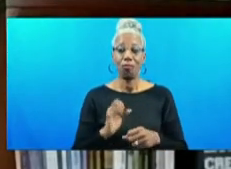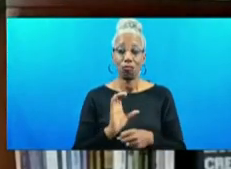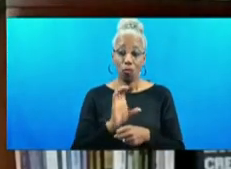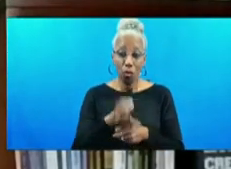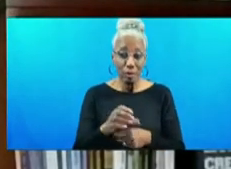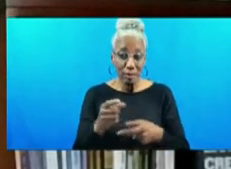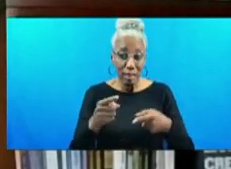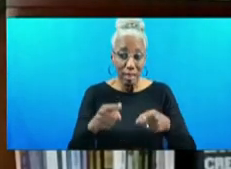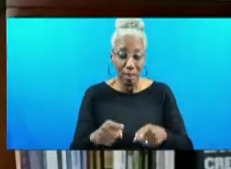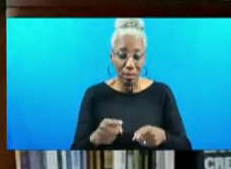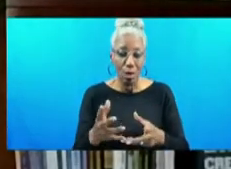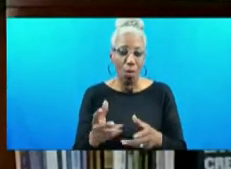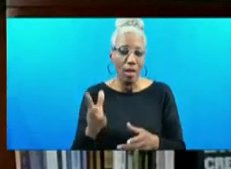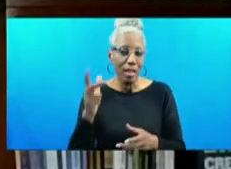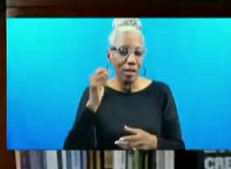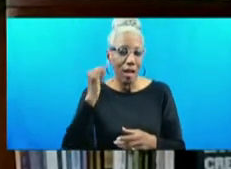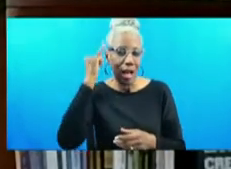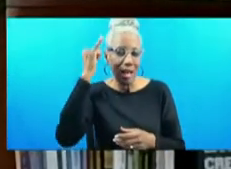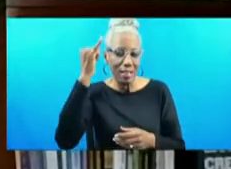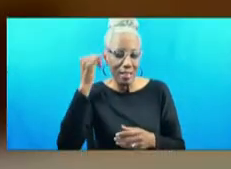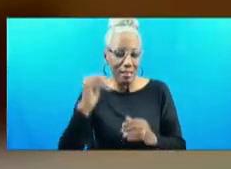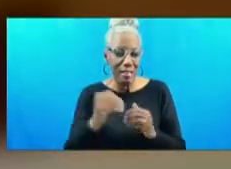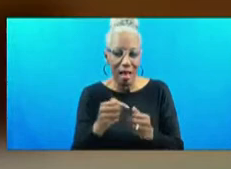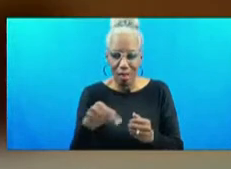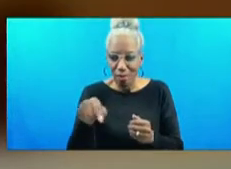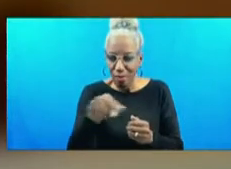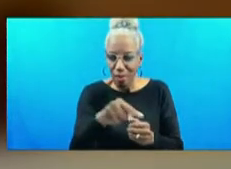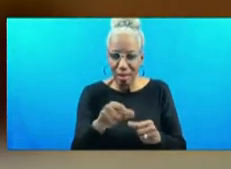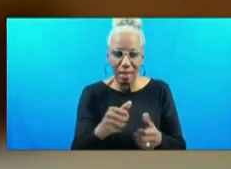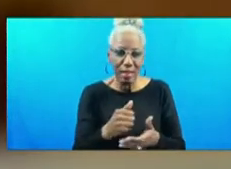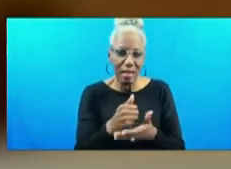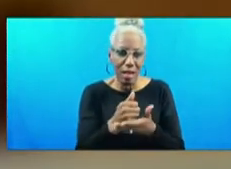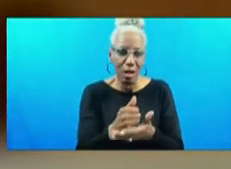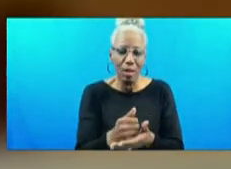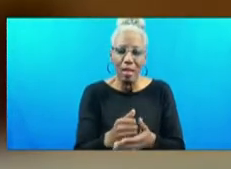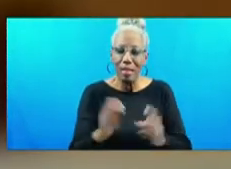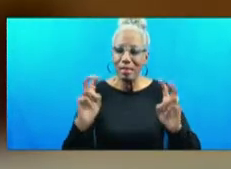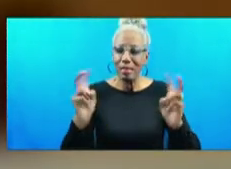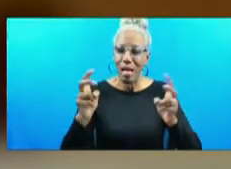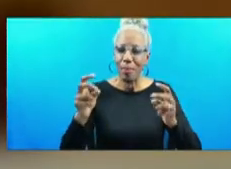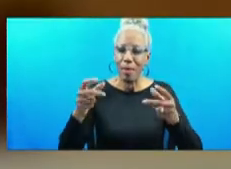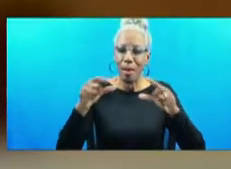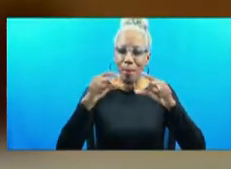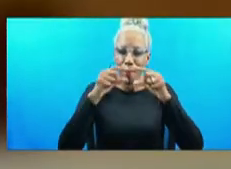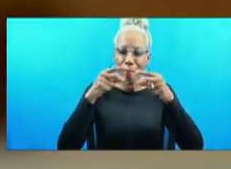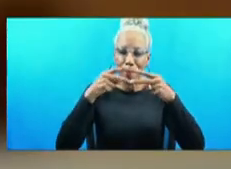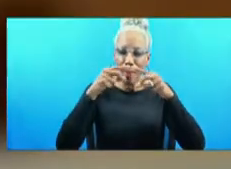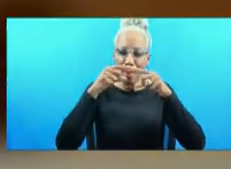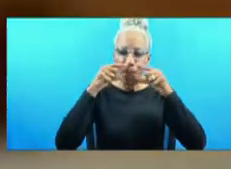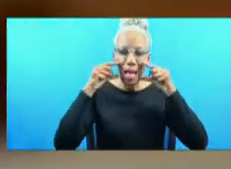they think they can help. Okay. So the mask. So can I say one more thing? I just saw a comment that